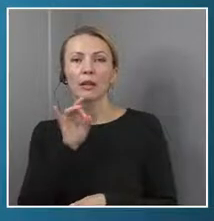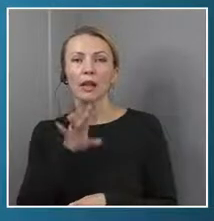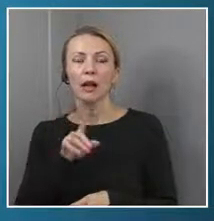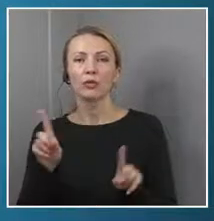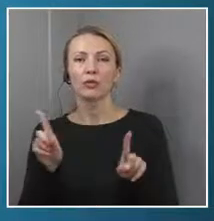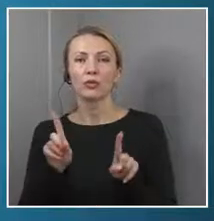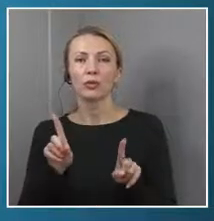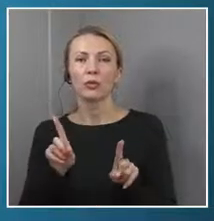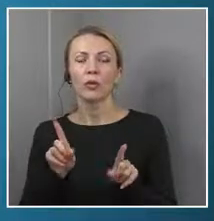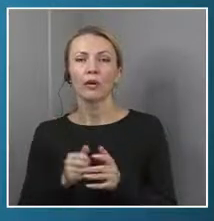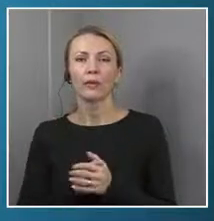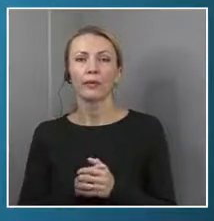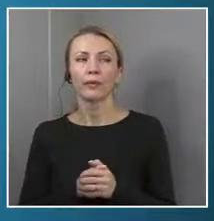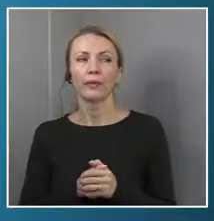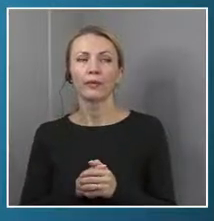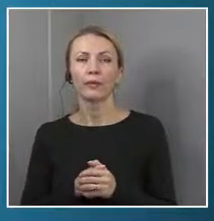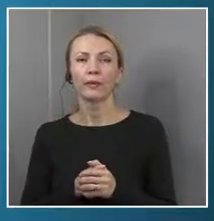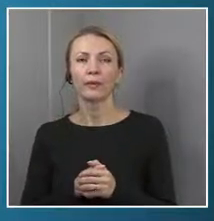Where's the biggest money?